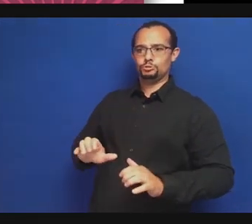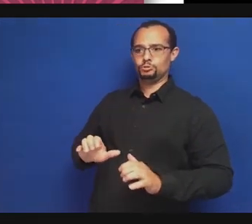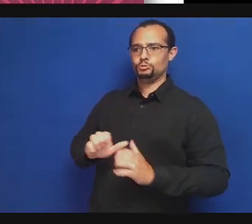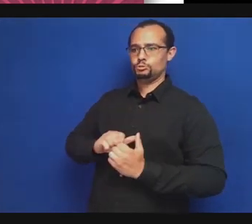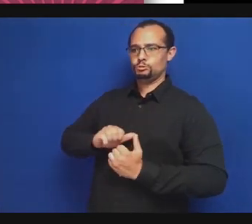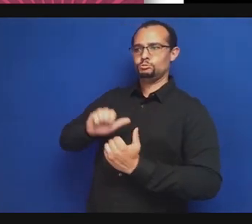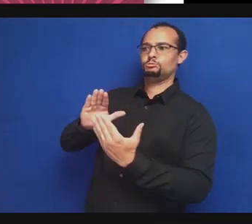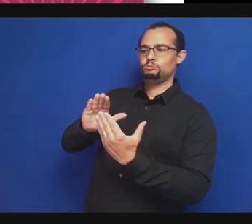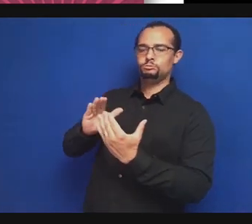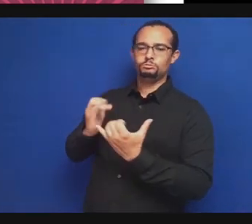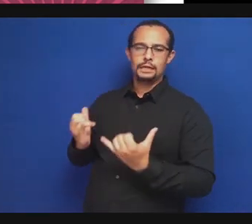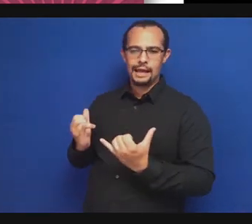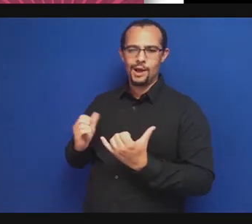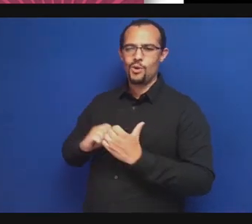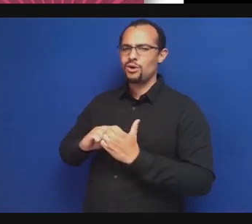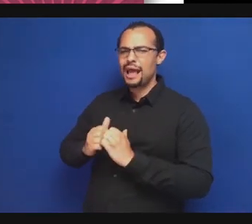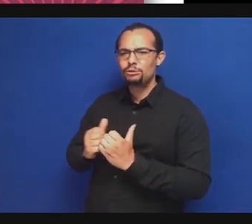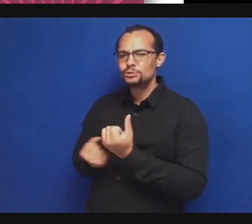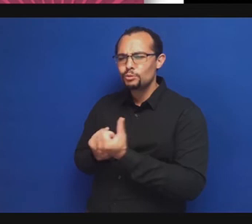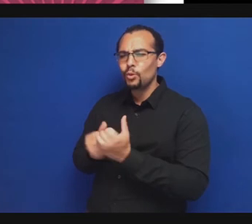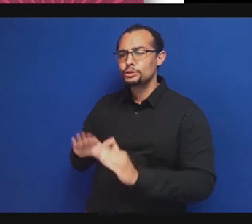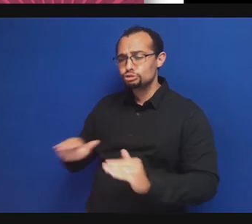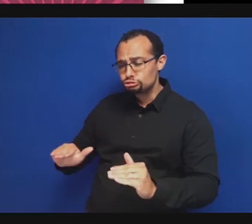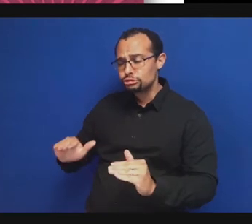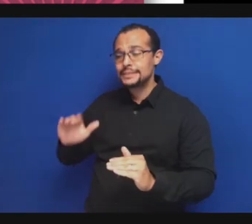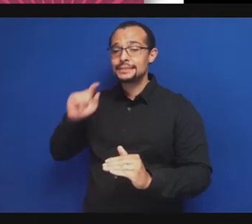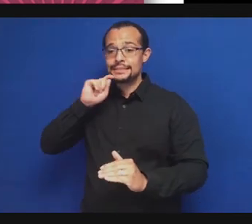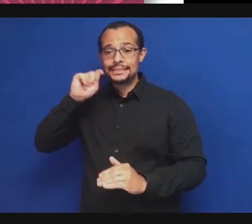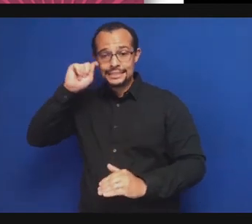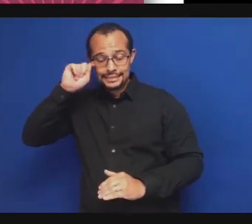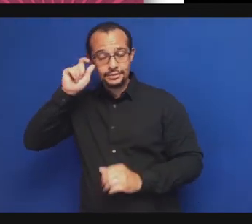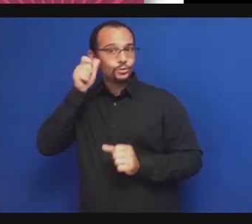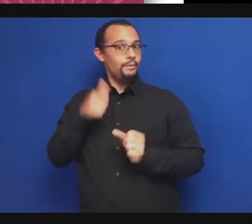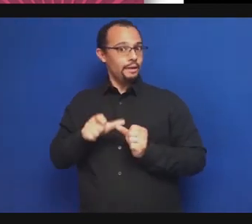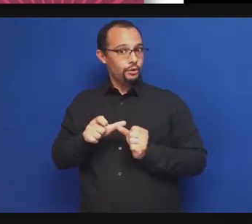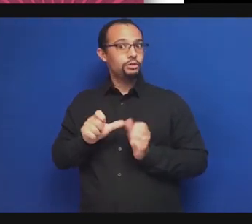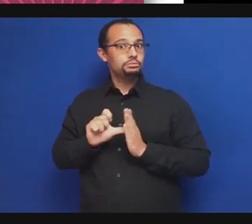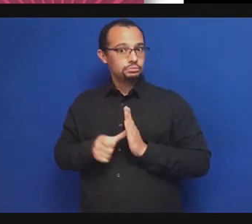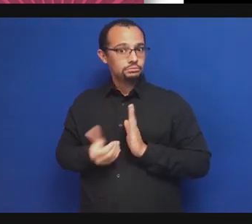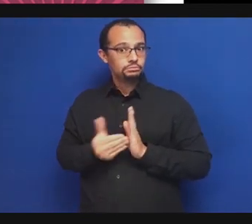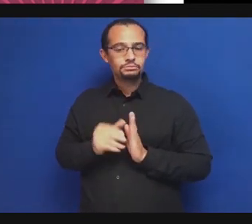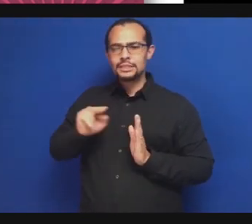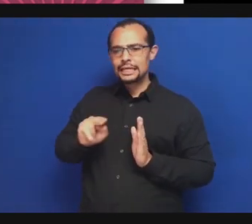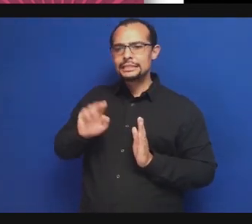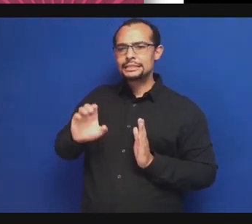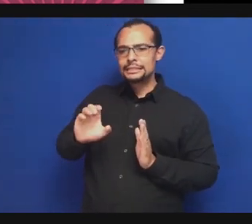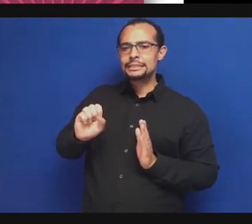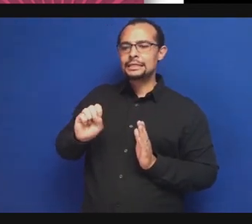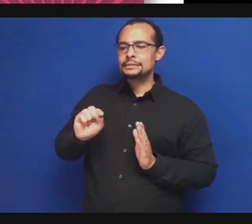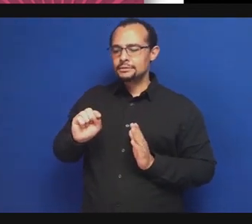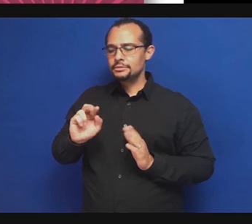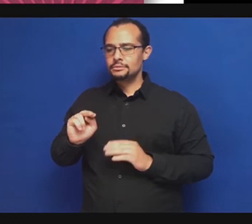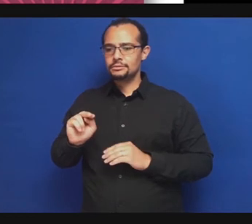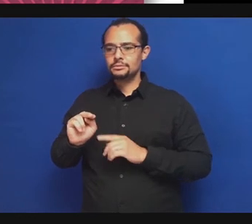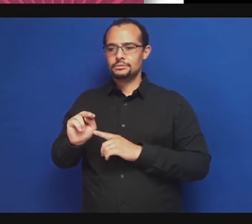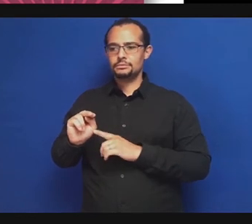that kind of assist us through those steps. And we want to explore ways to manage stress and anxiety.